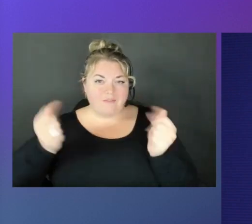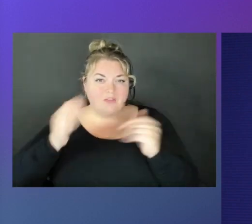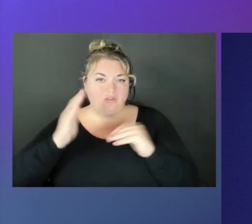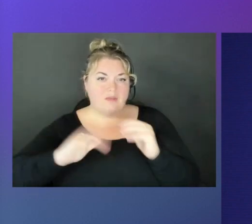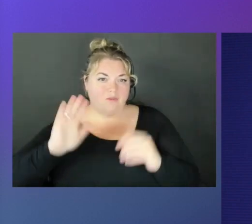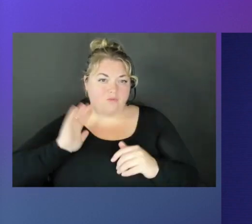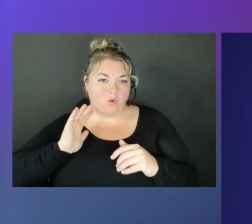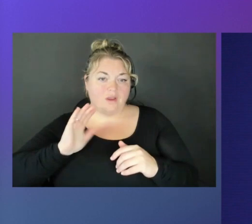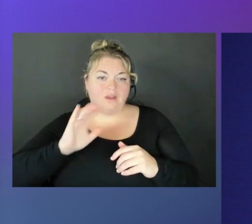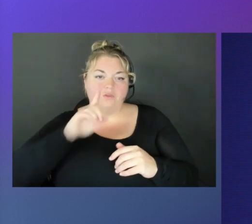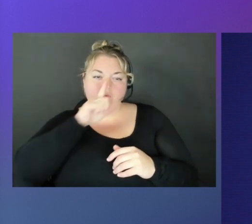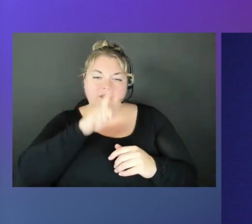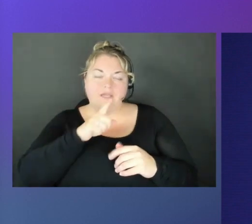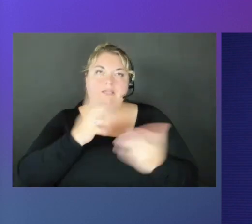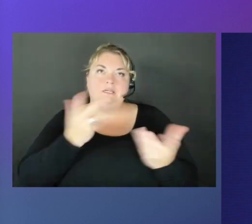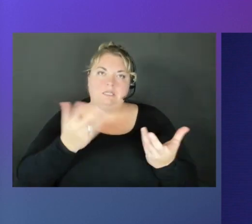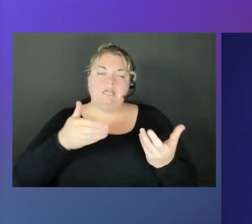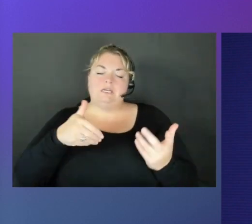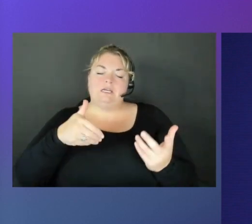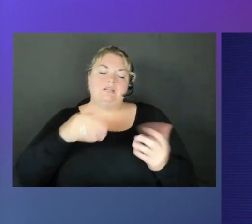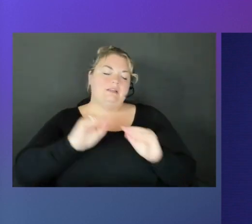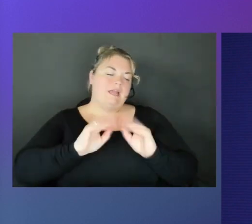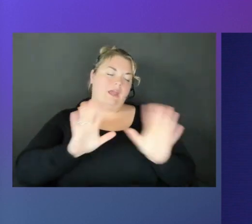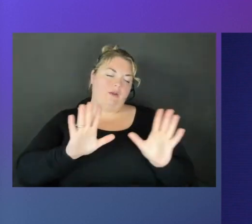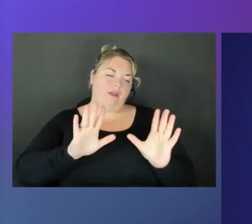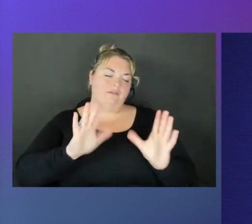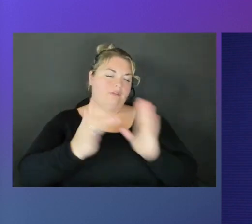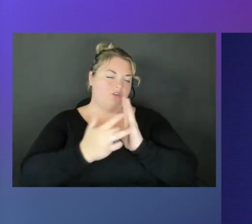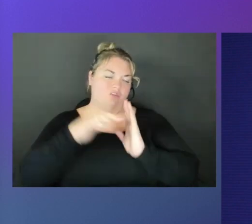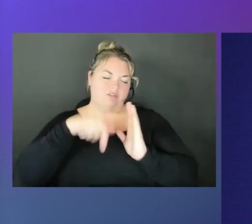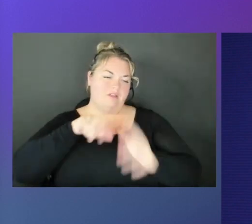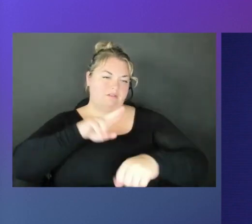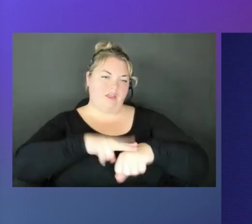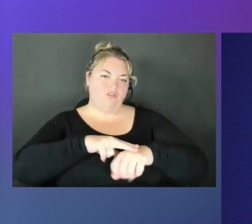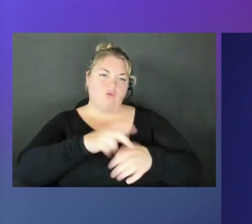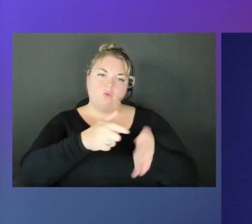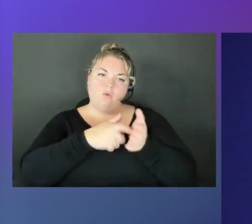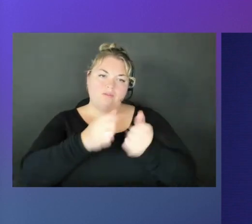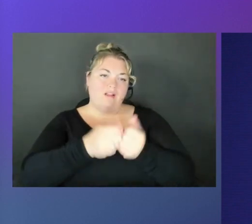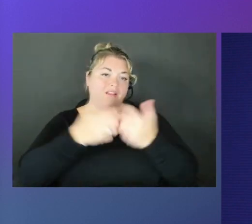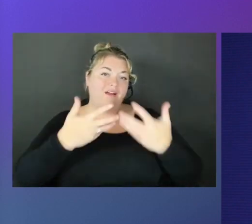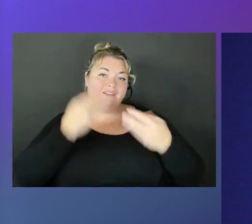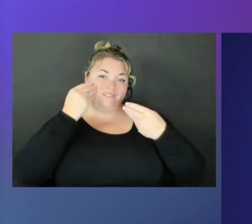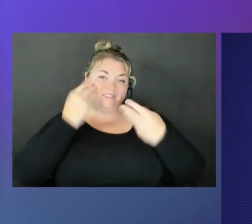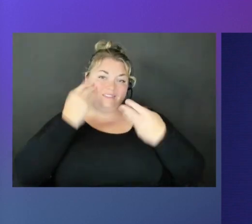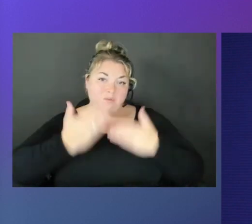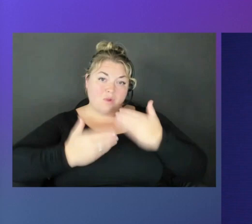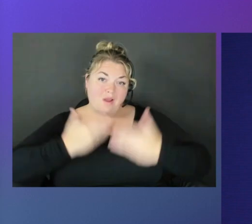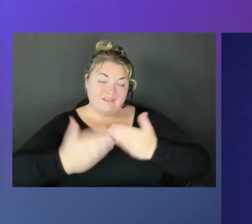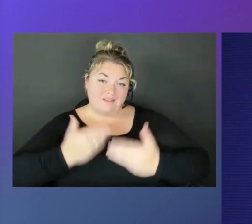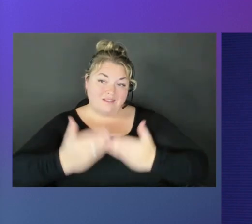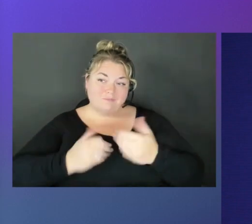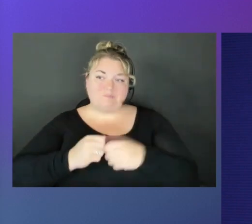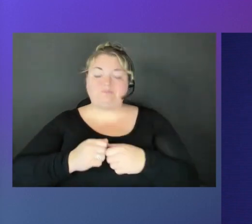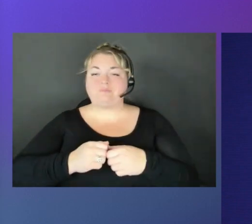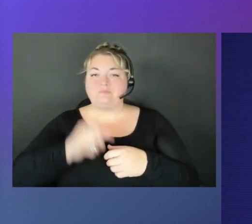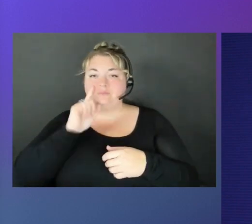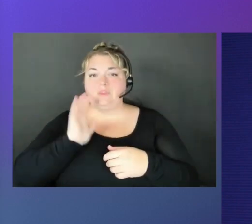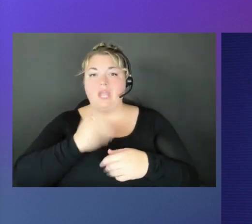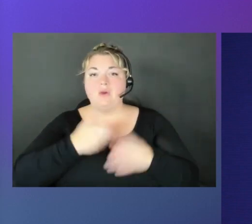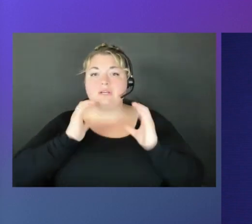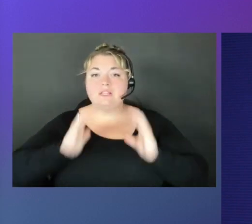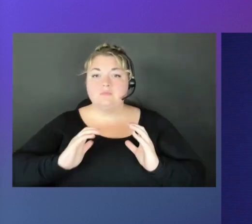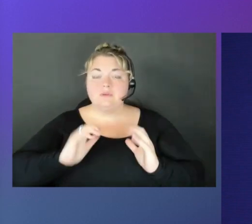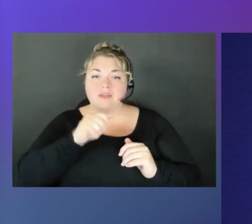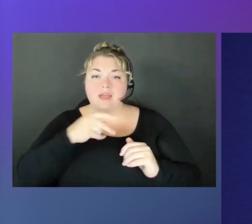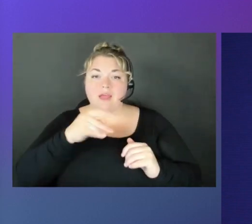kind of inherent that technology of this nature requires a tremendous amount of data processing. And in order for our customers' applications to be